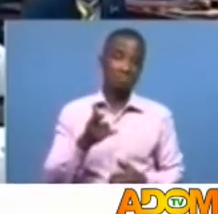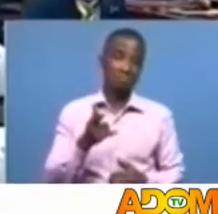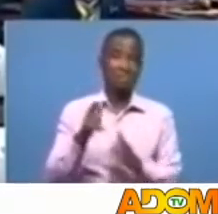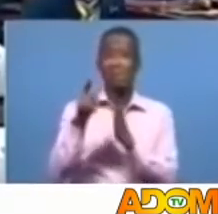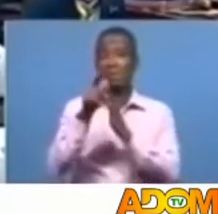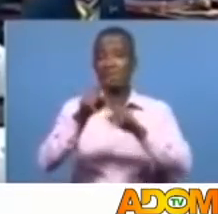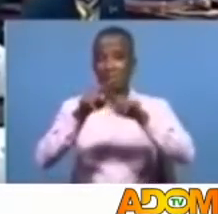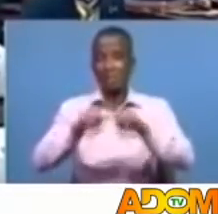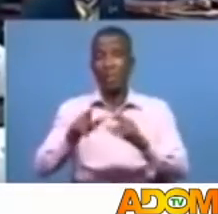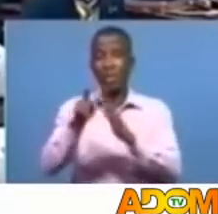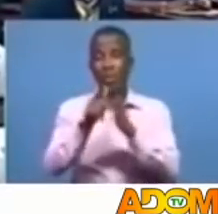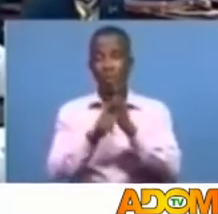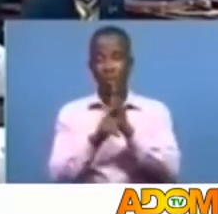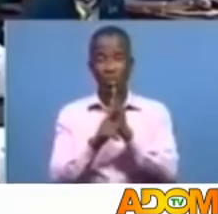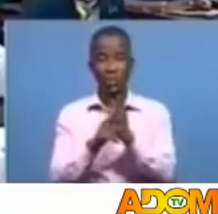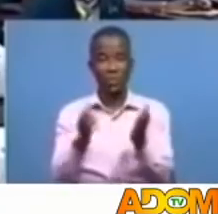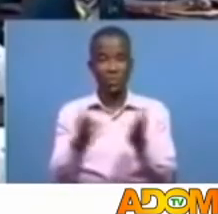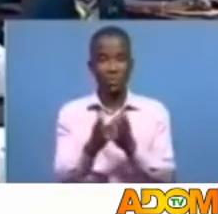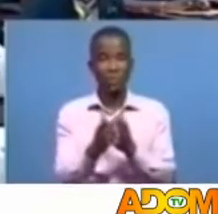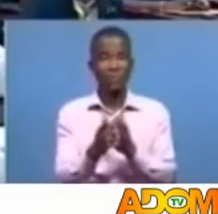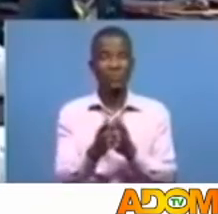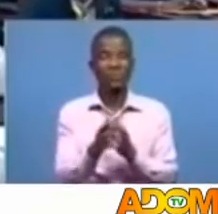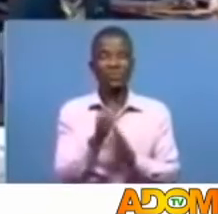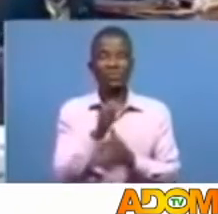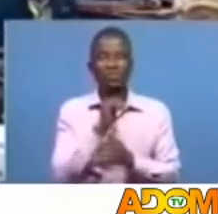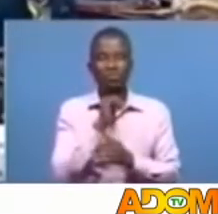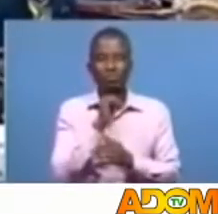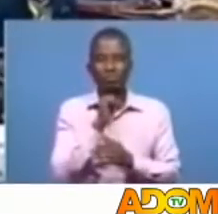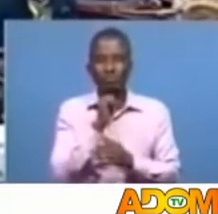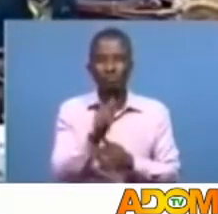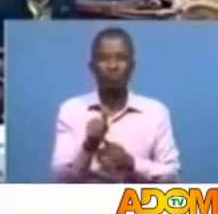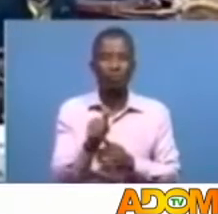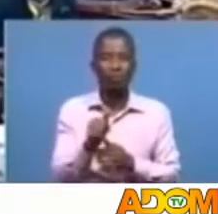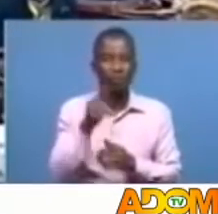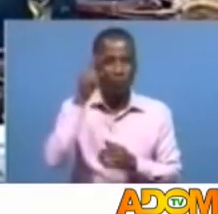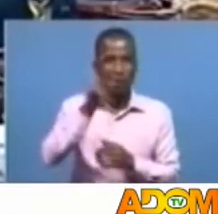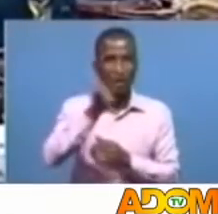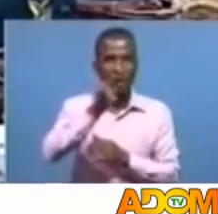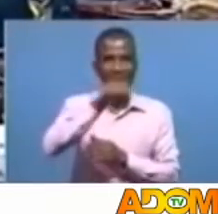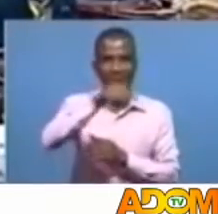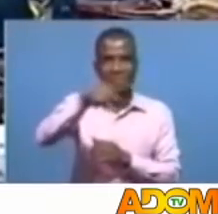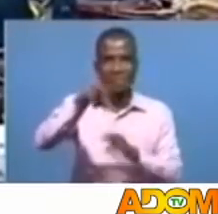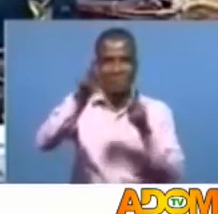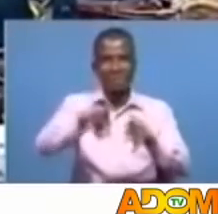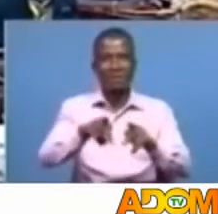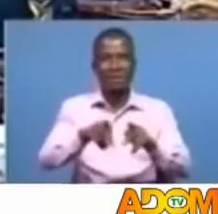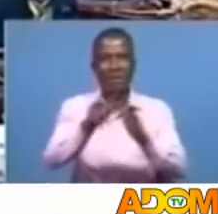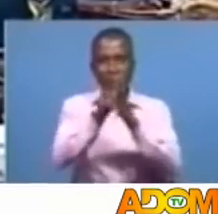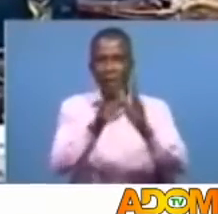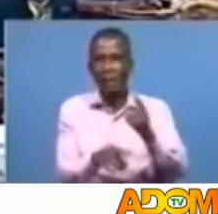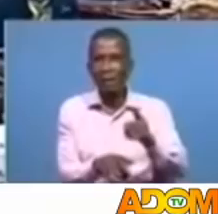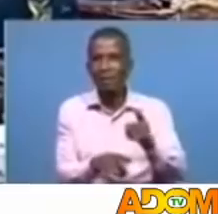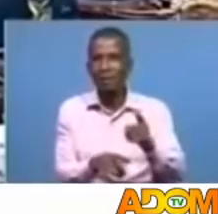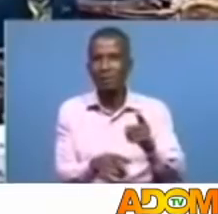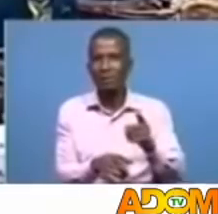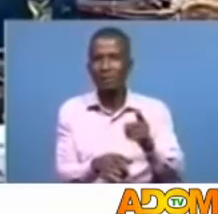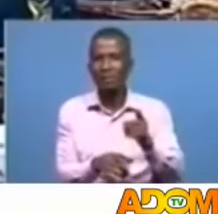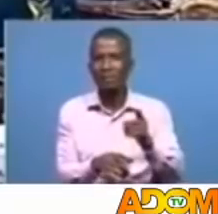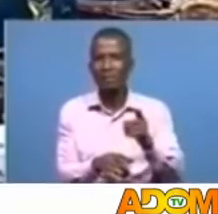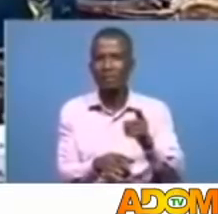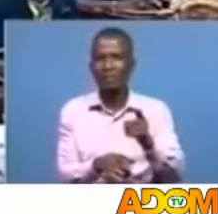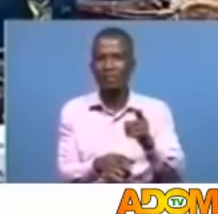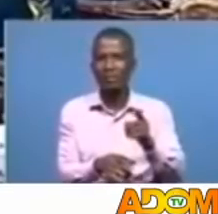law, respectfully, it is not for the second respondent to bring up